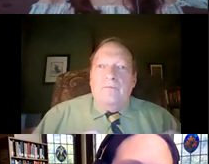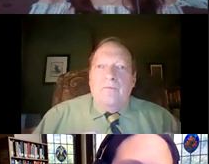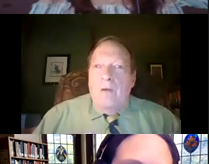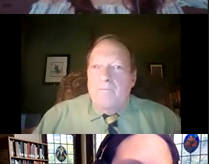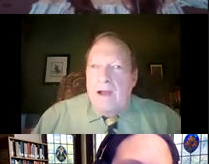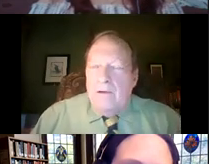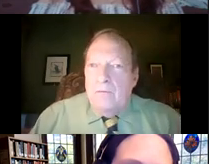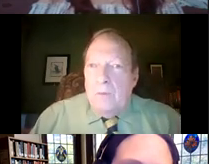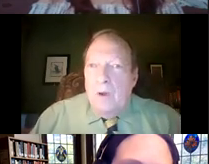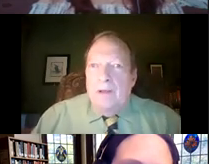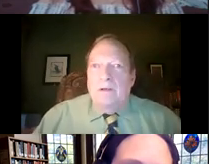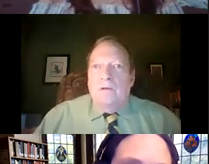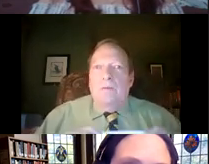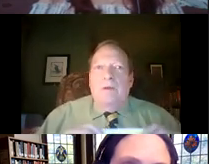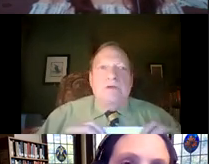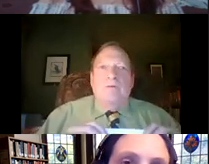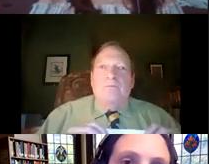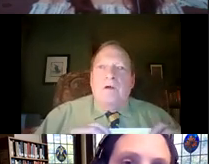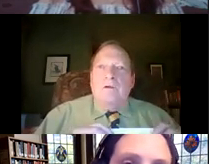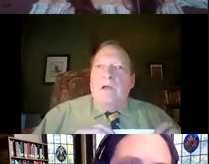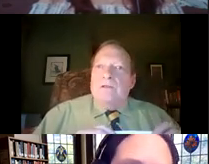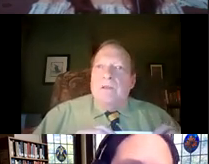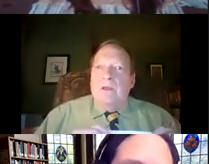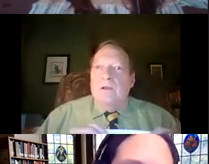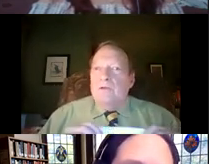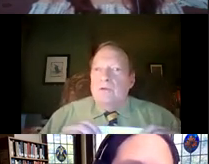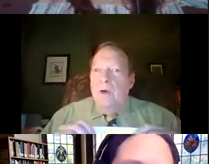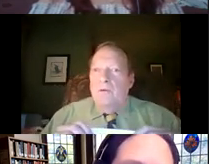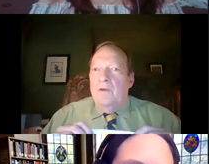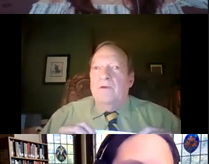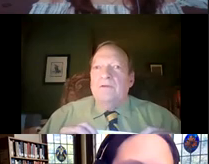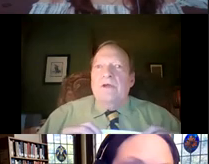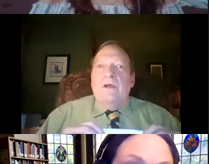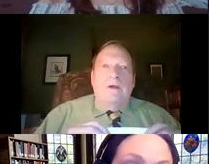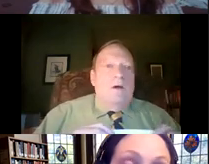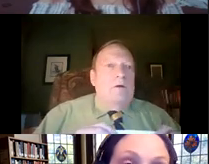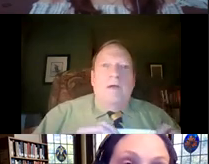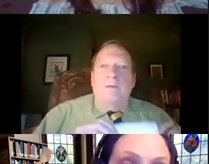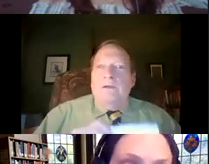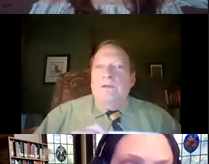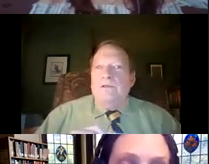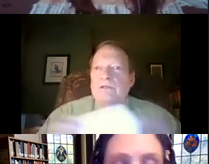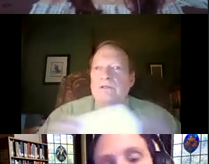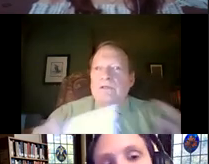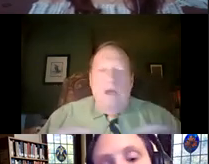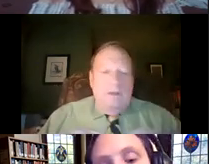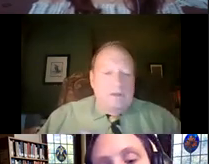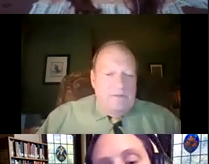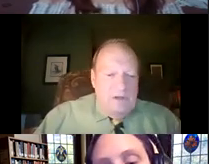of faculty were brought in, including myself, something close to 200 of us around